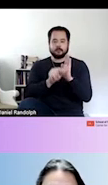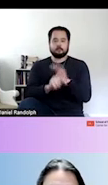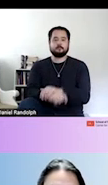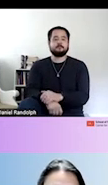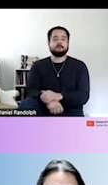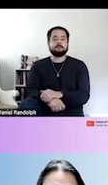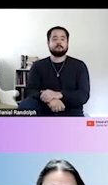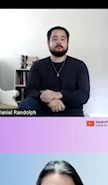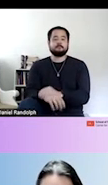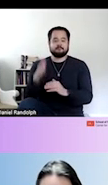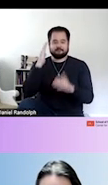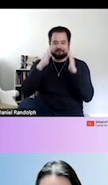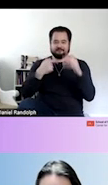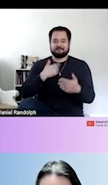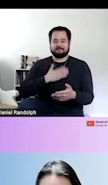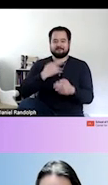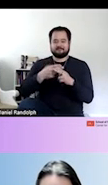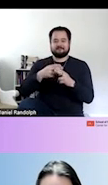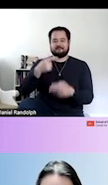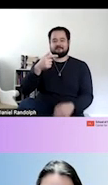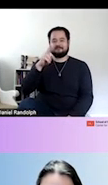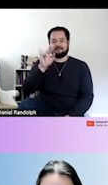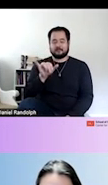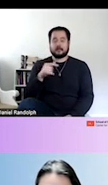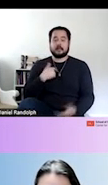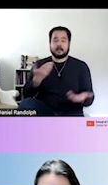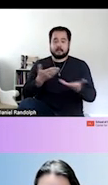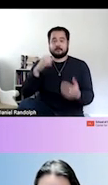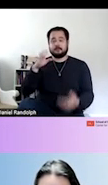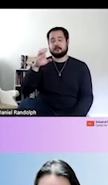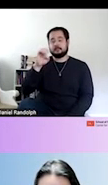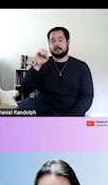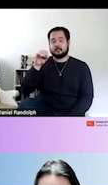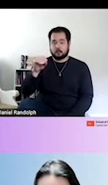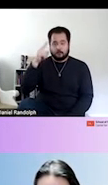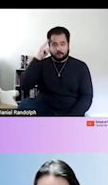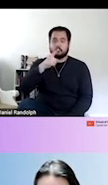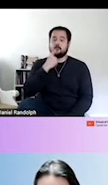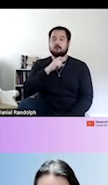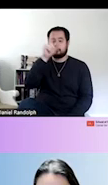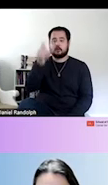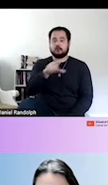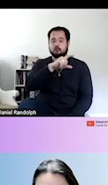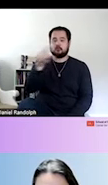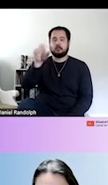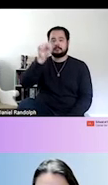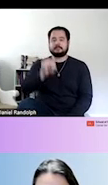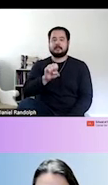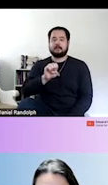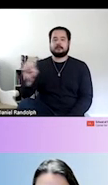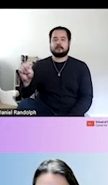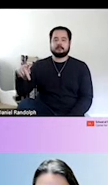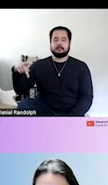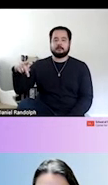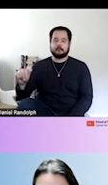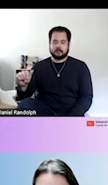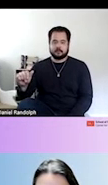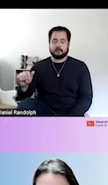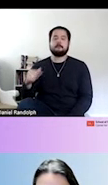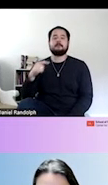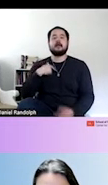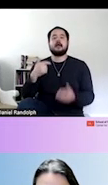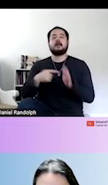Hi, I'm Guy Triano. I'm the regional CEO for the American Red Cross in Southeastern Pennsylvania. I represent the American